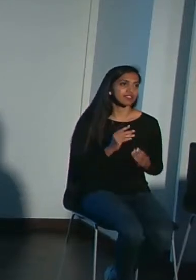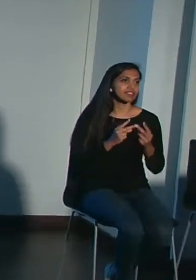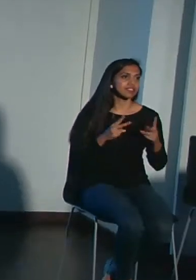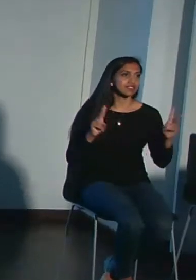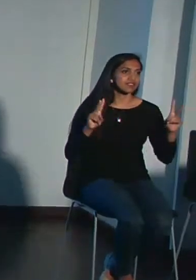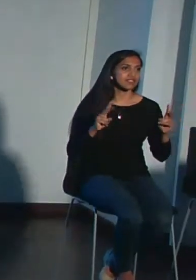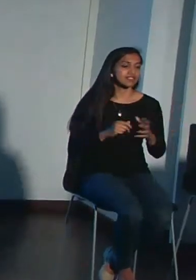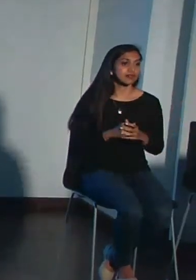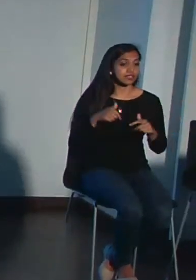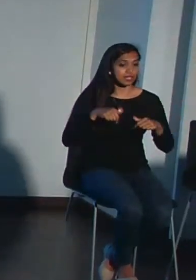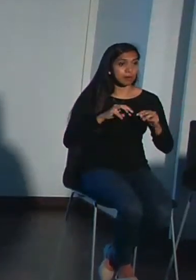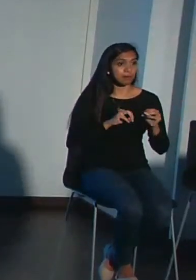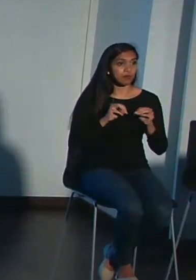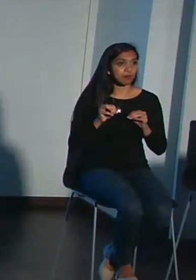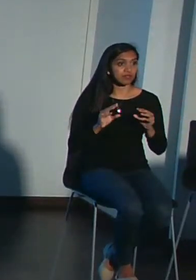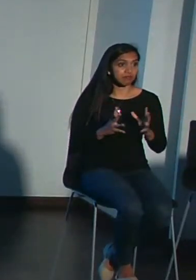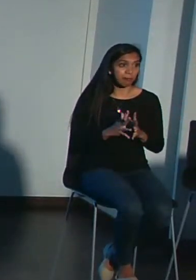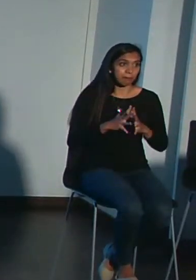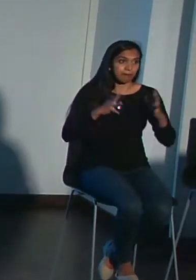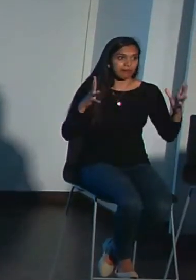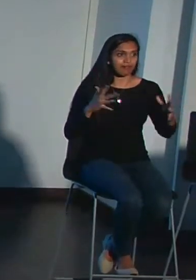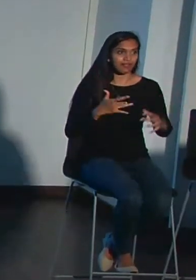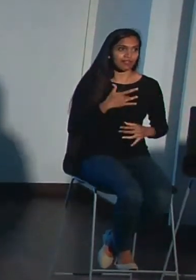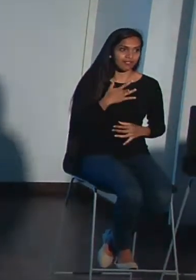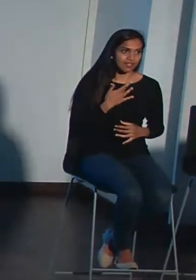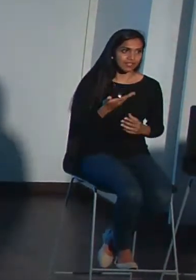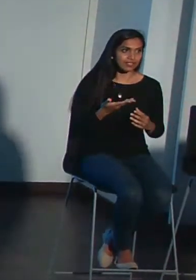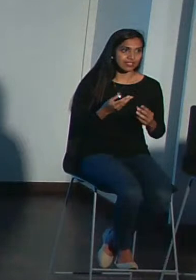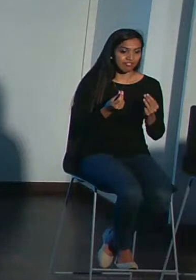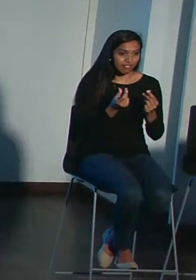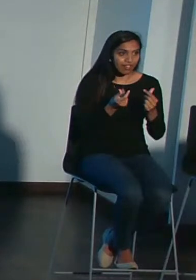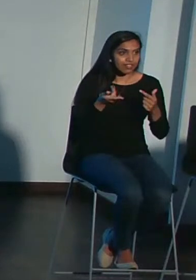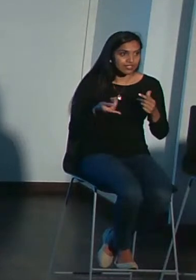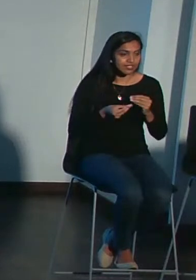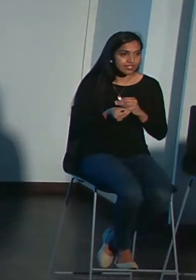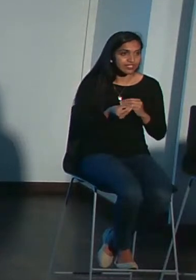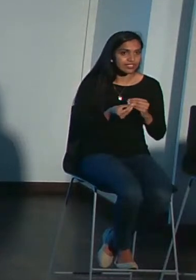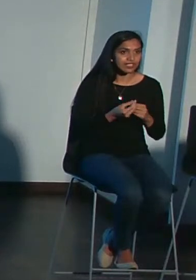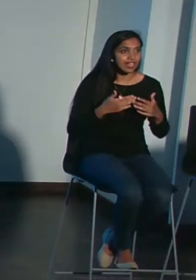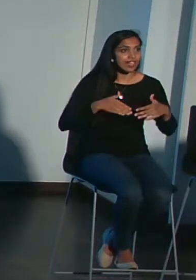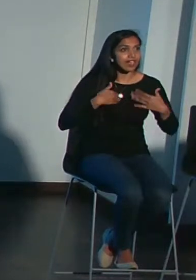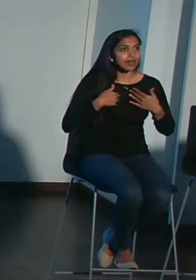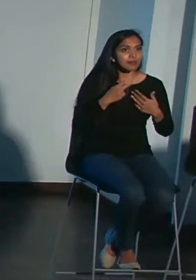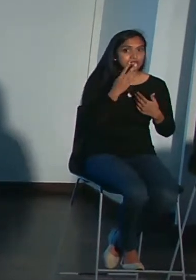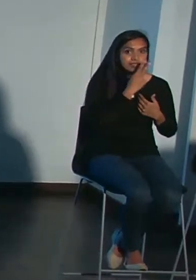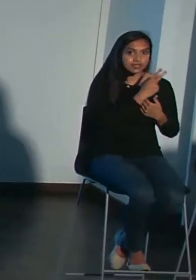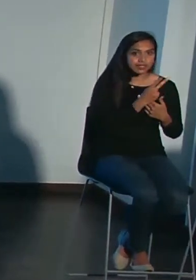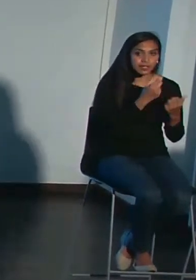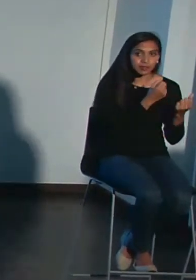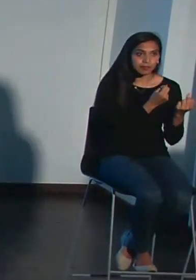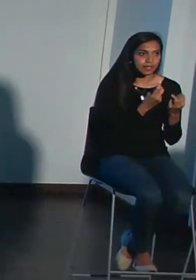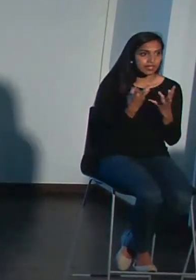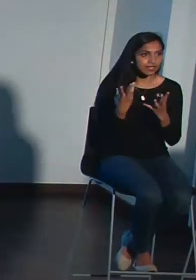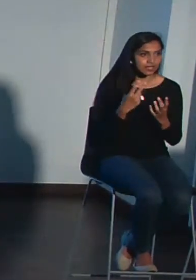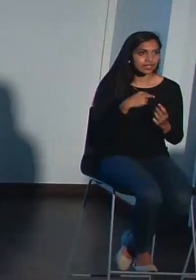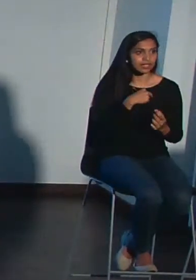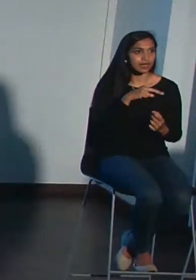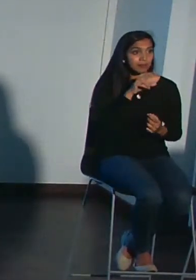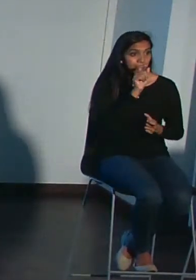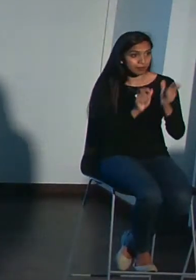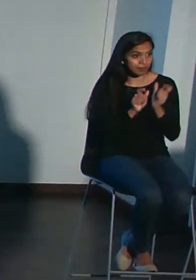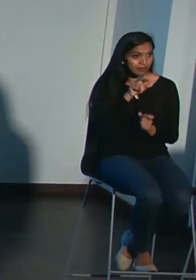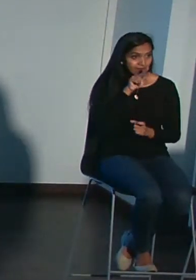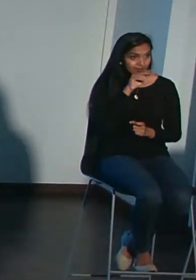it's going to community. I'm also really happy to see that a lot of the speakers that